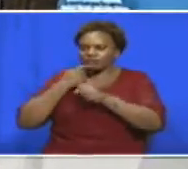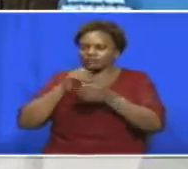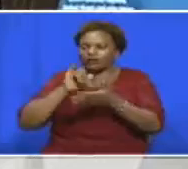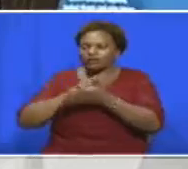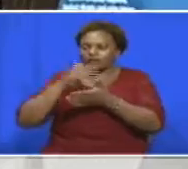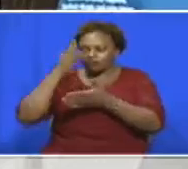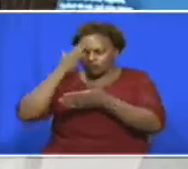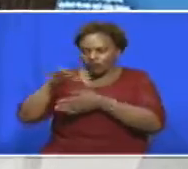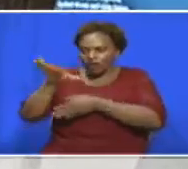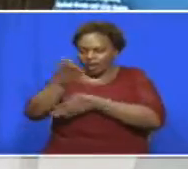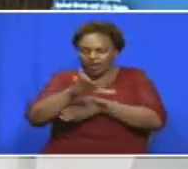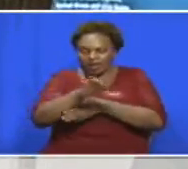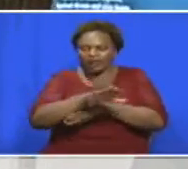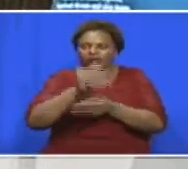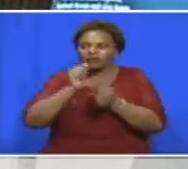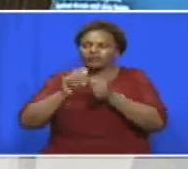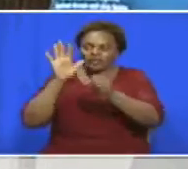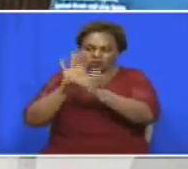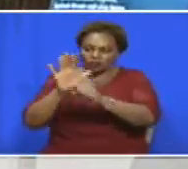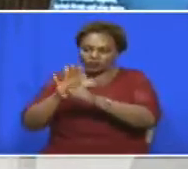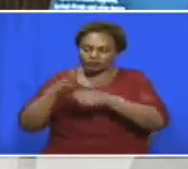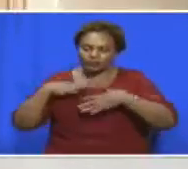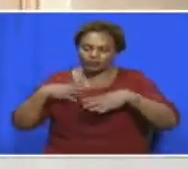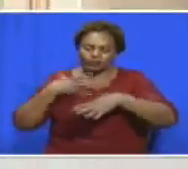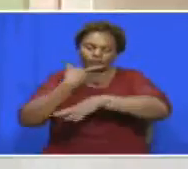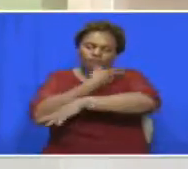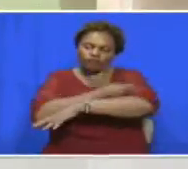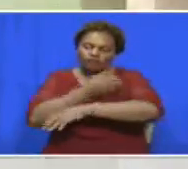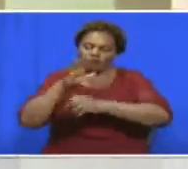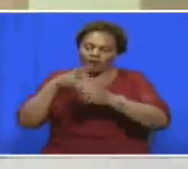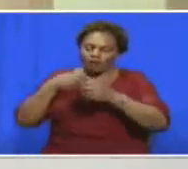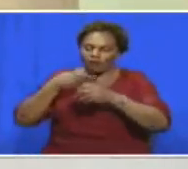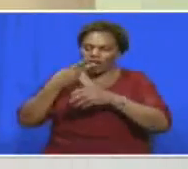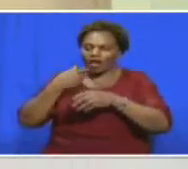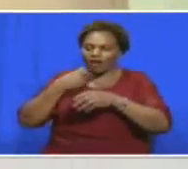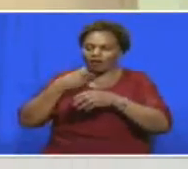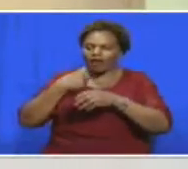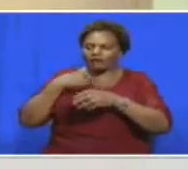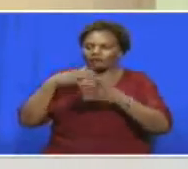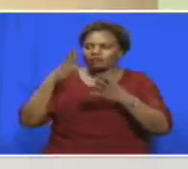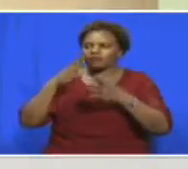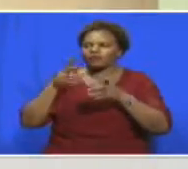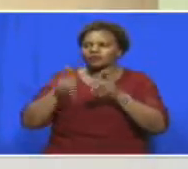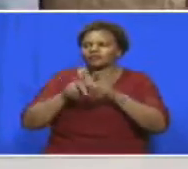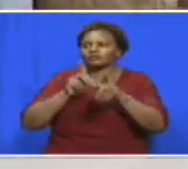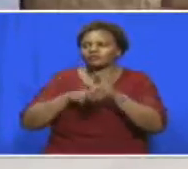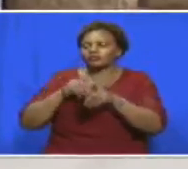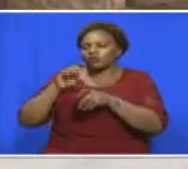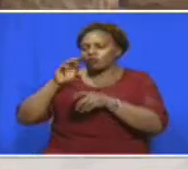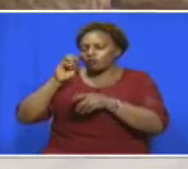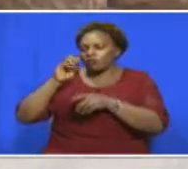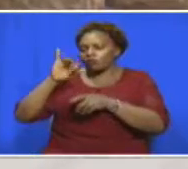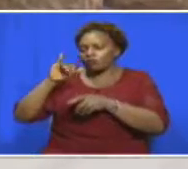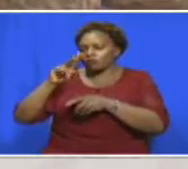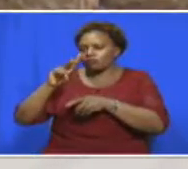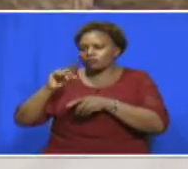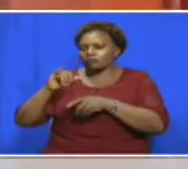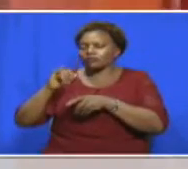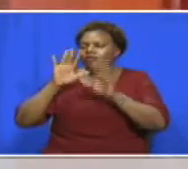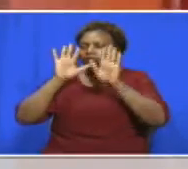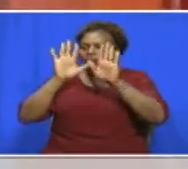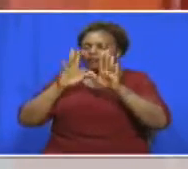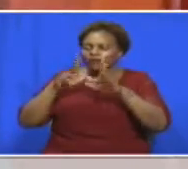kutambua maeneo yaliyo na visa vingi vya maambukizi. Daktari Julius Oyugi anaelezea zaidi umuhimu wa vipimo